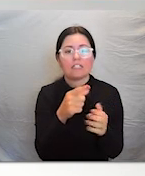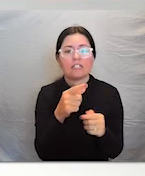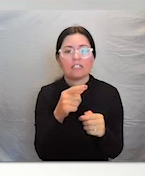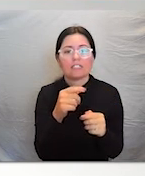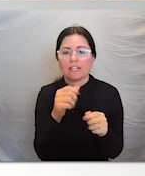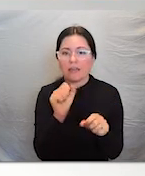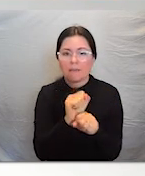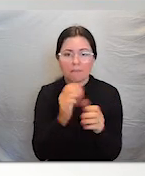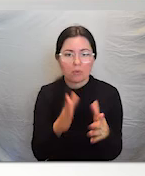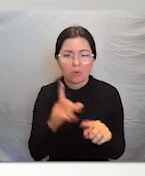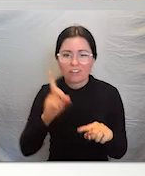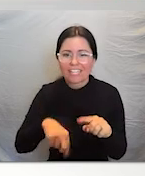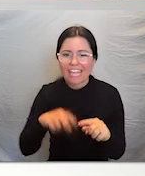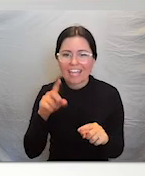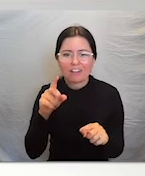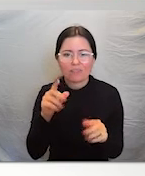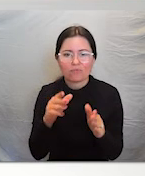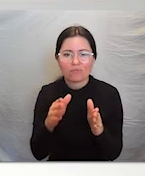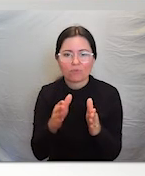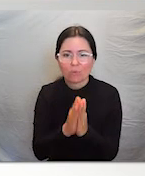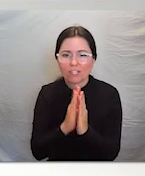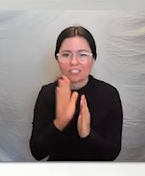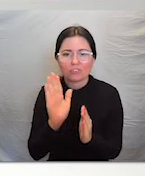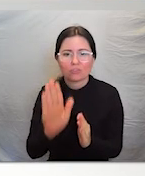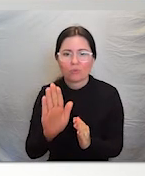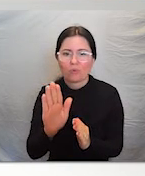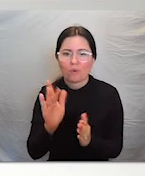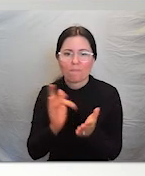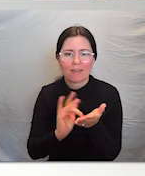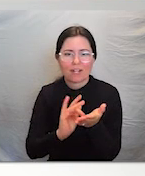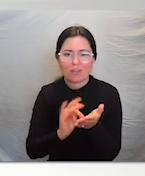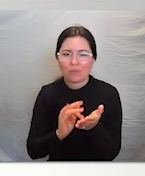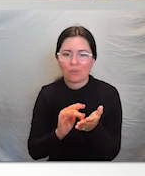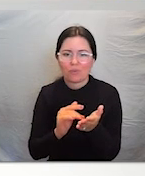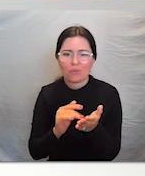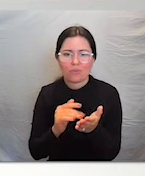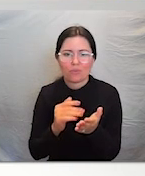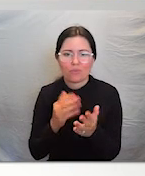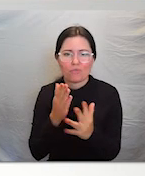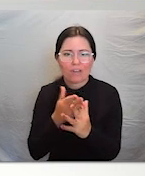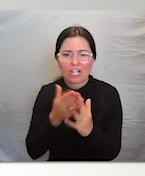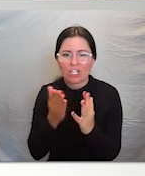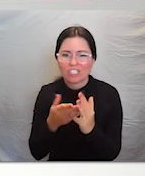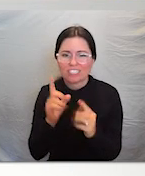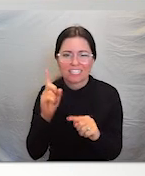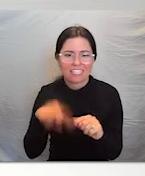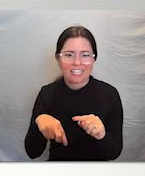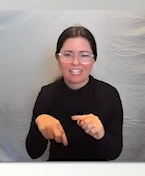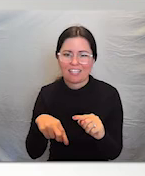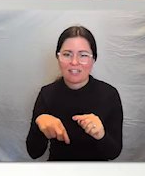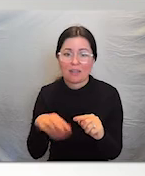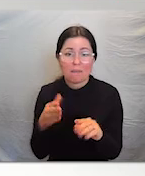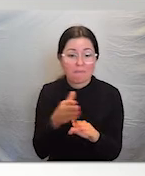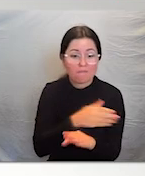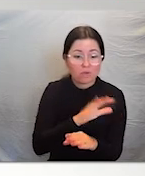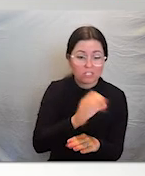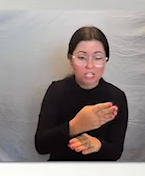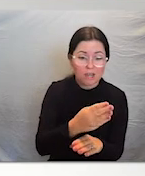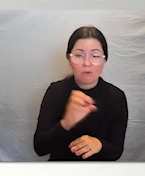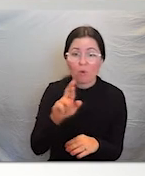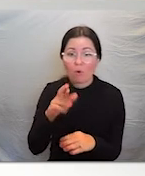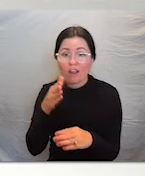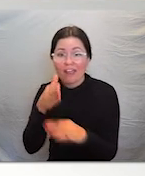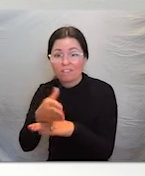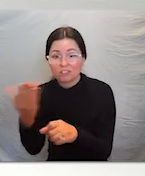medical records of any kind before or even after a job